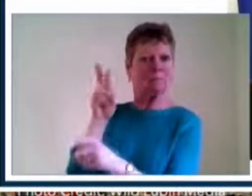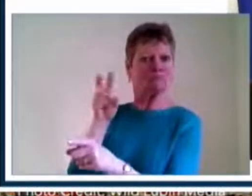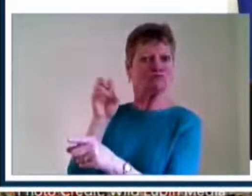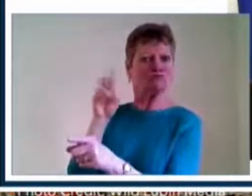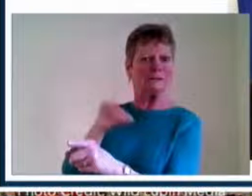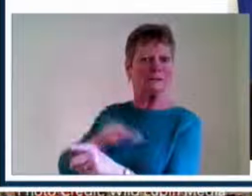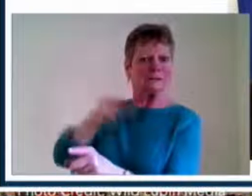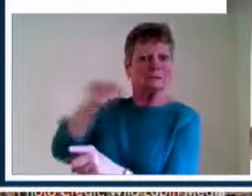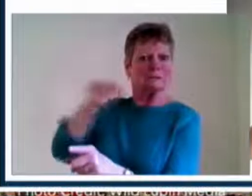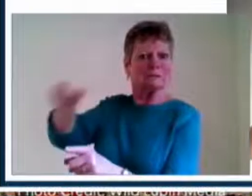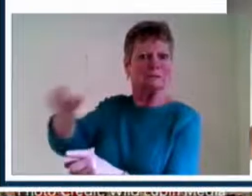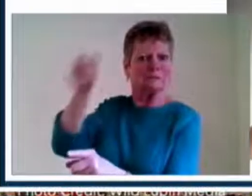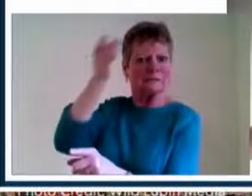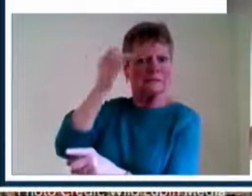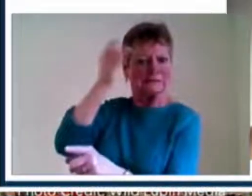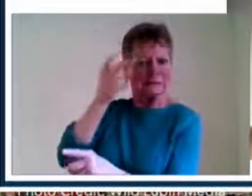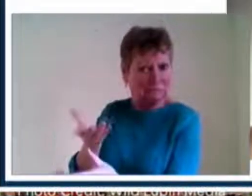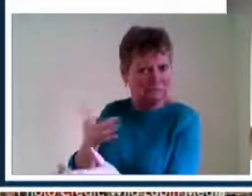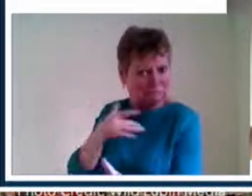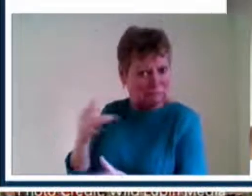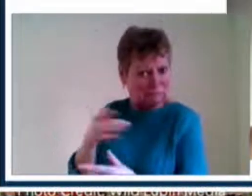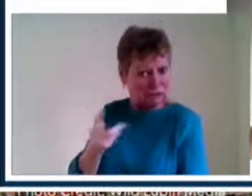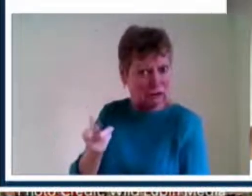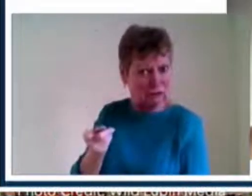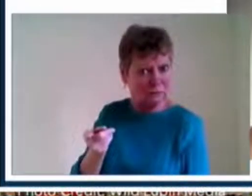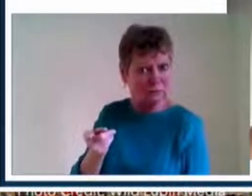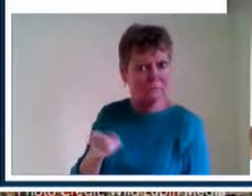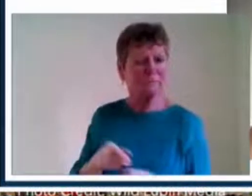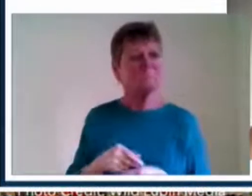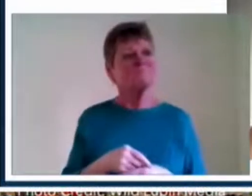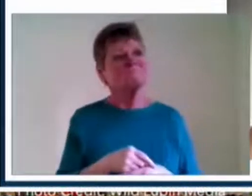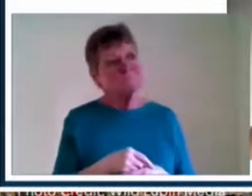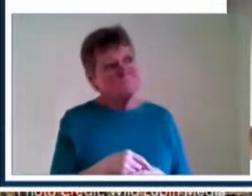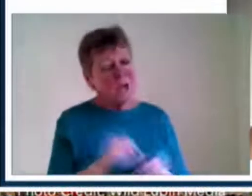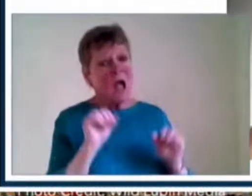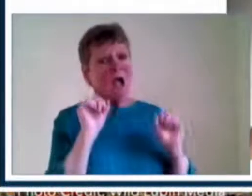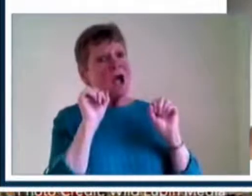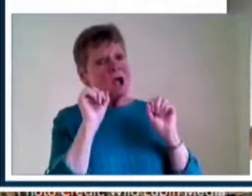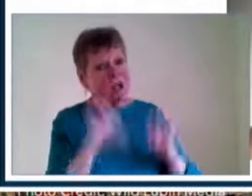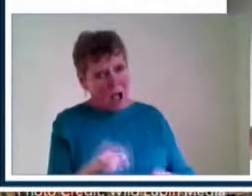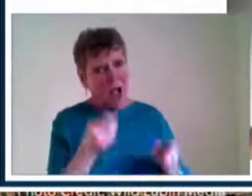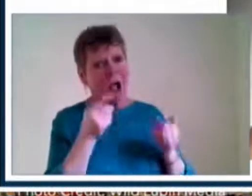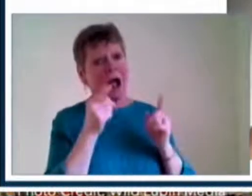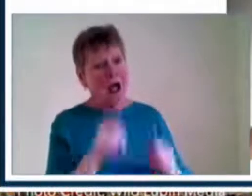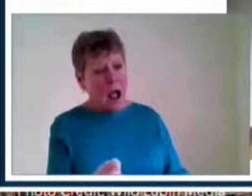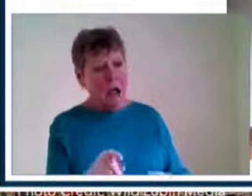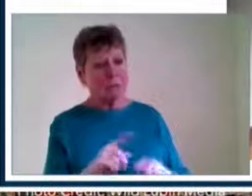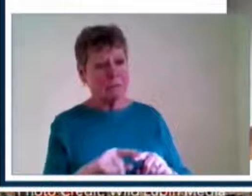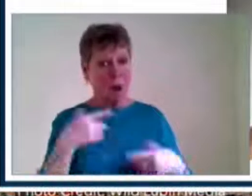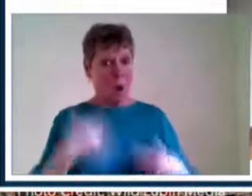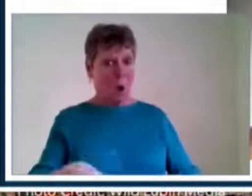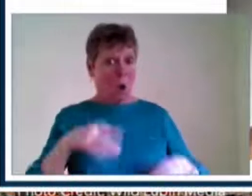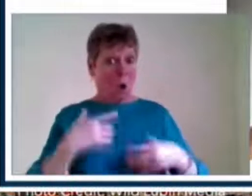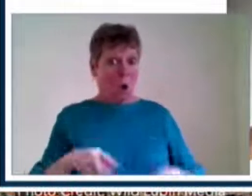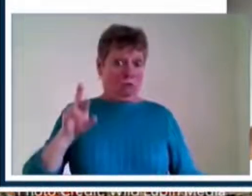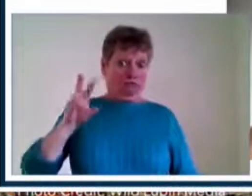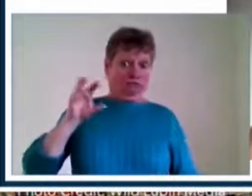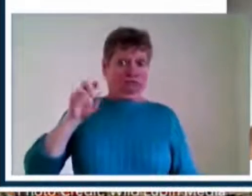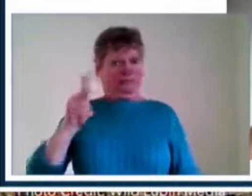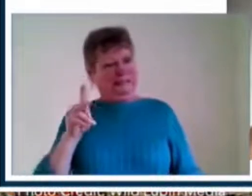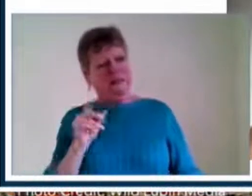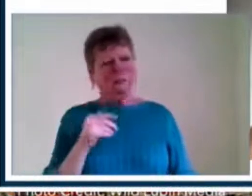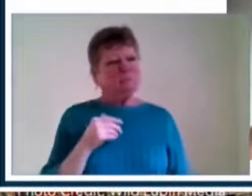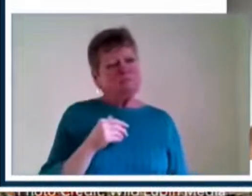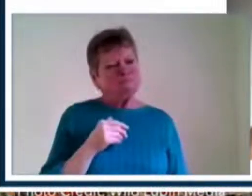There certainly is that is a potential. I don't believe it's a huge risk, and that's why we've said all along, it's not just